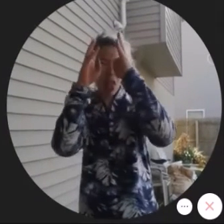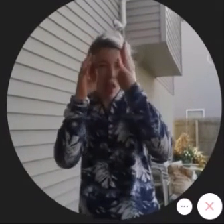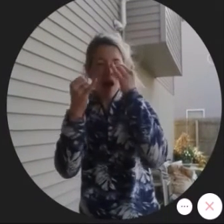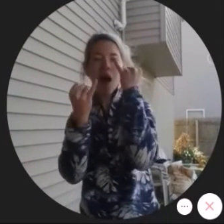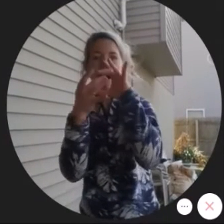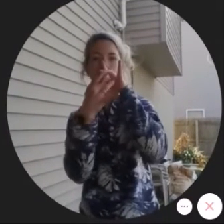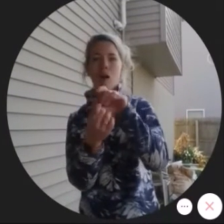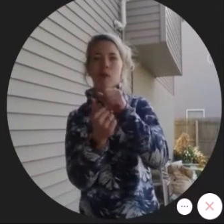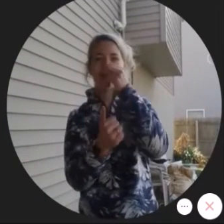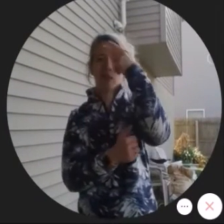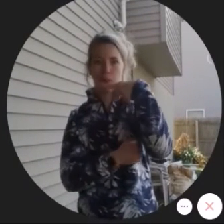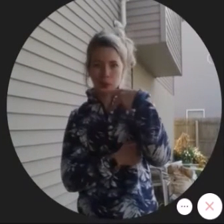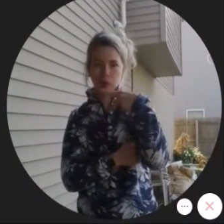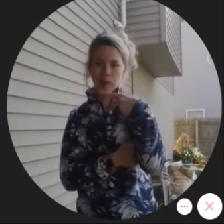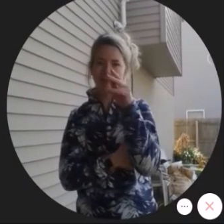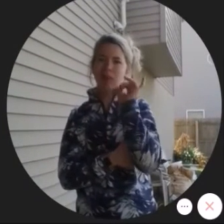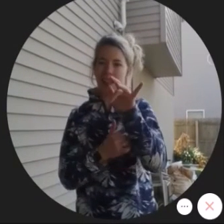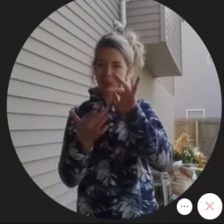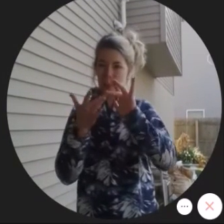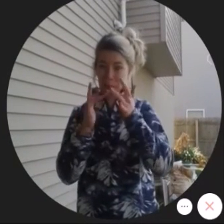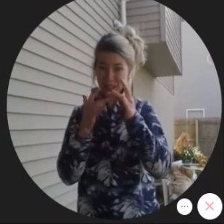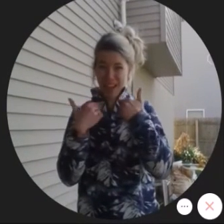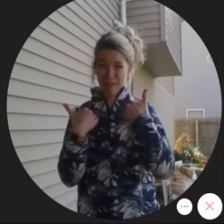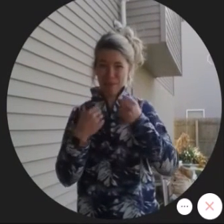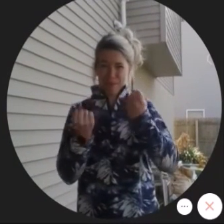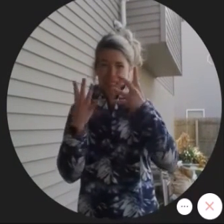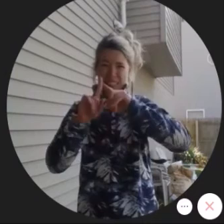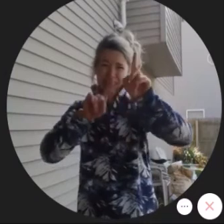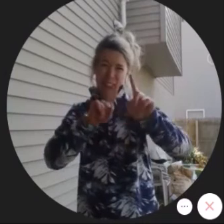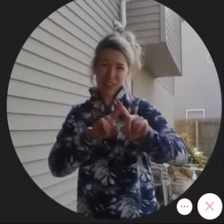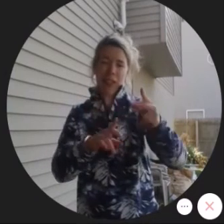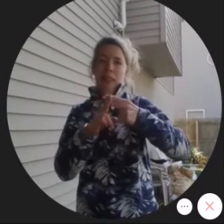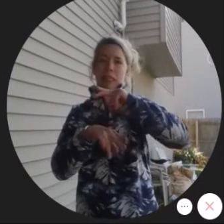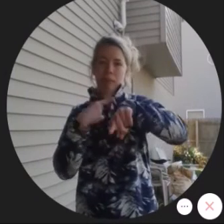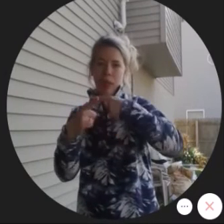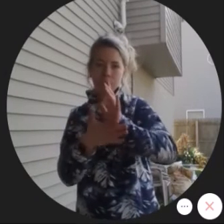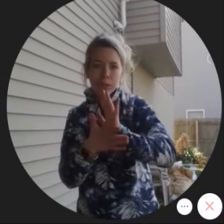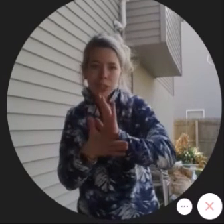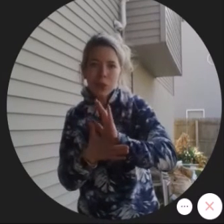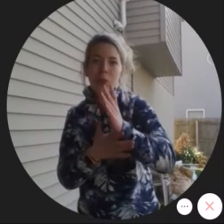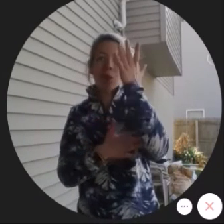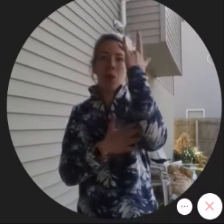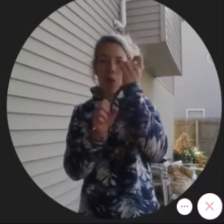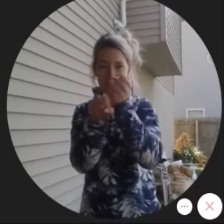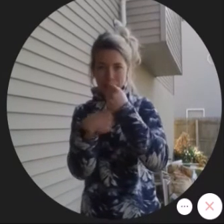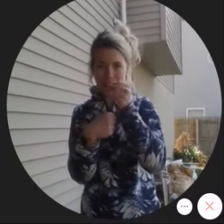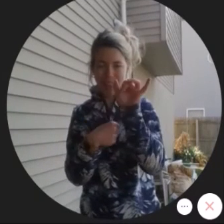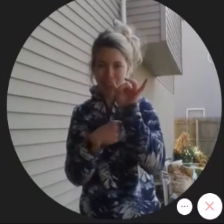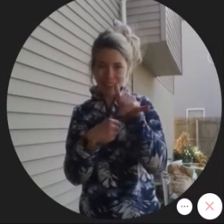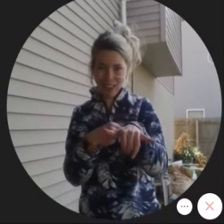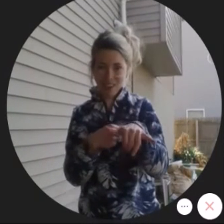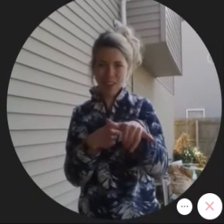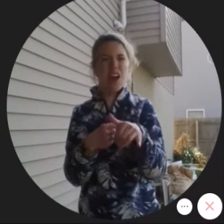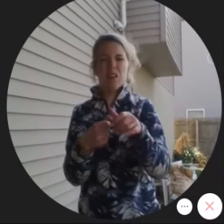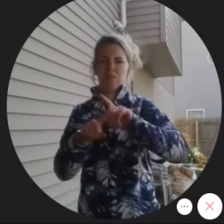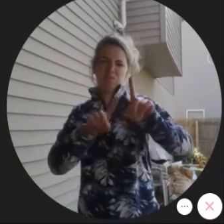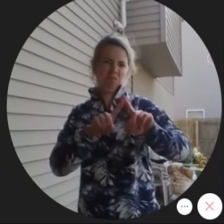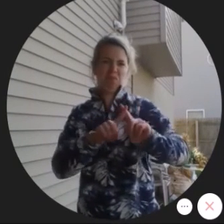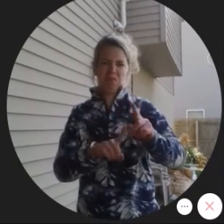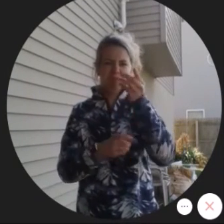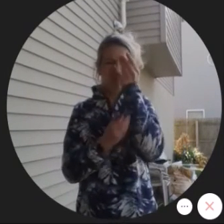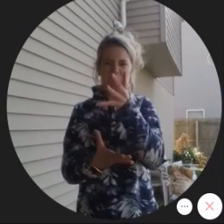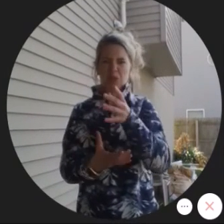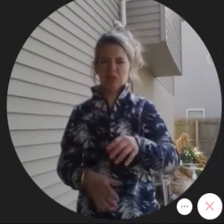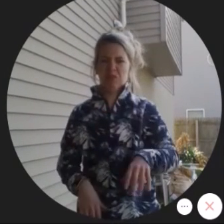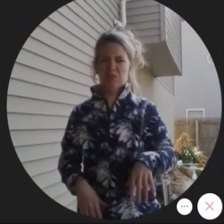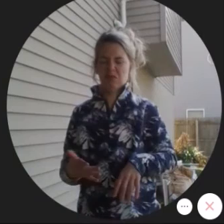There's another article that talks about deaf people who researched Harry Potter. And it has many different names of movies and like who made